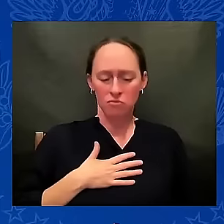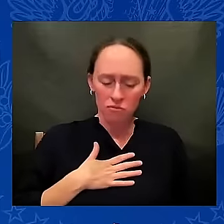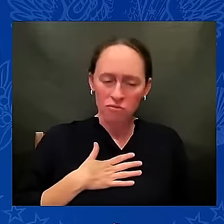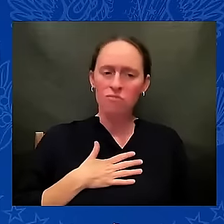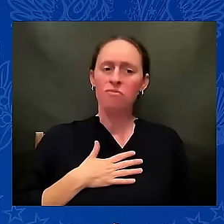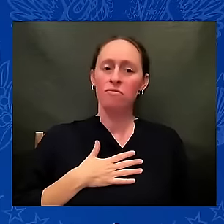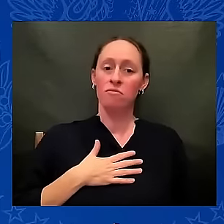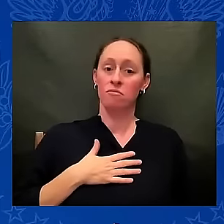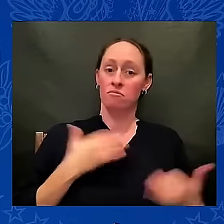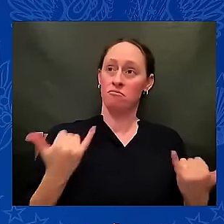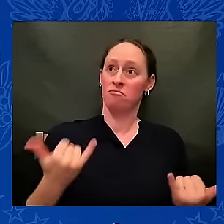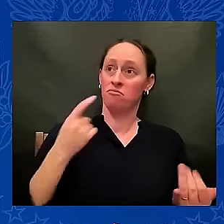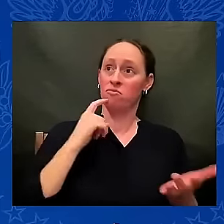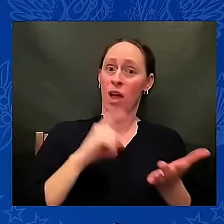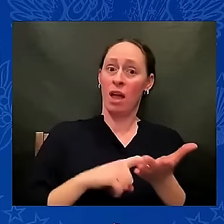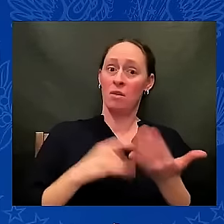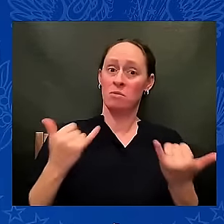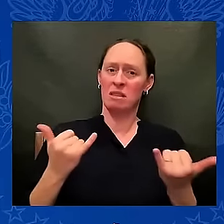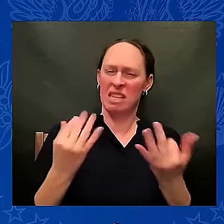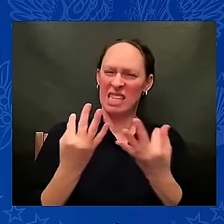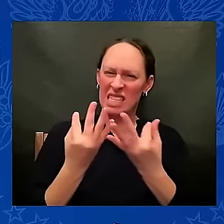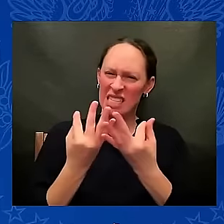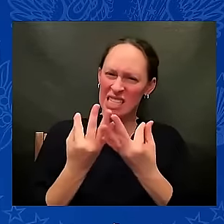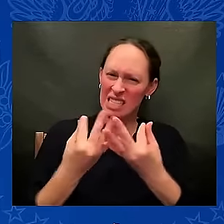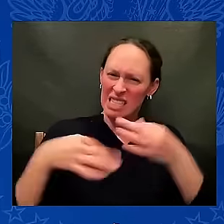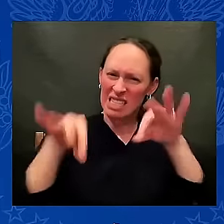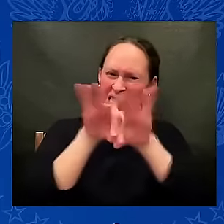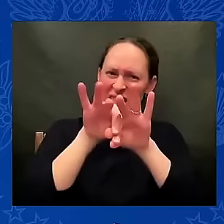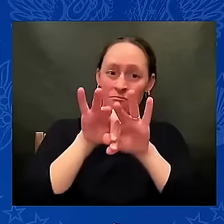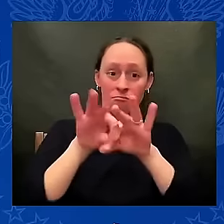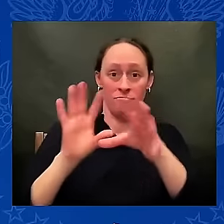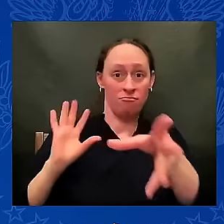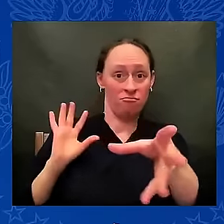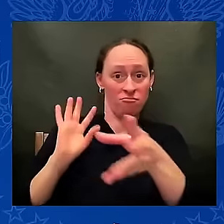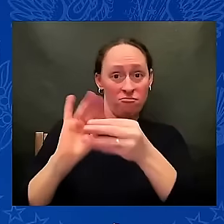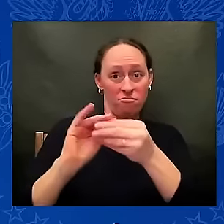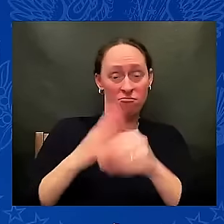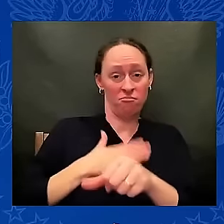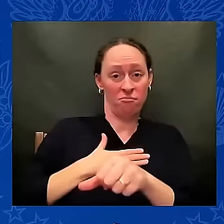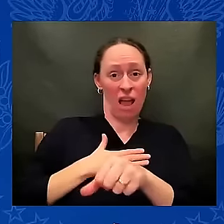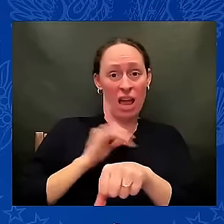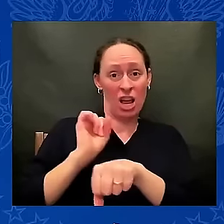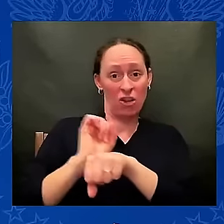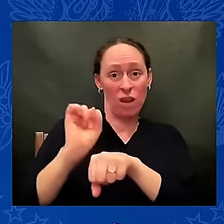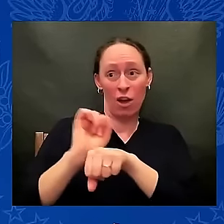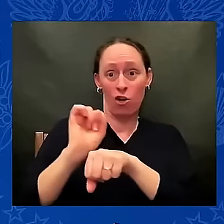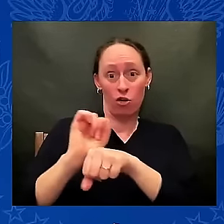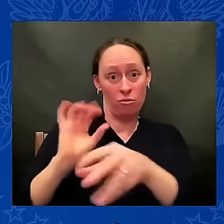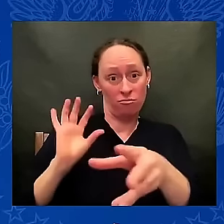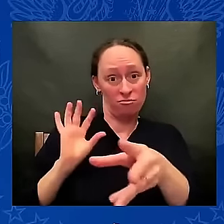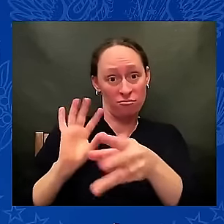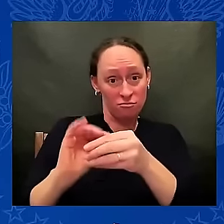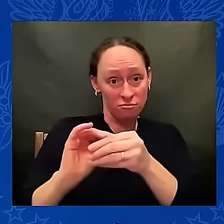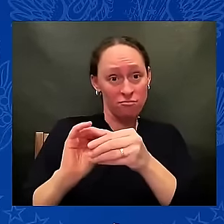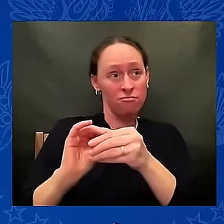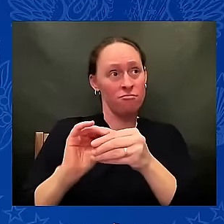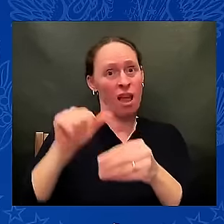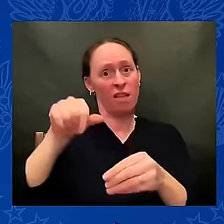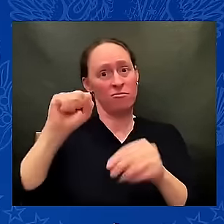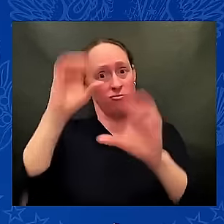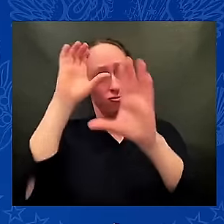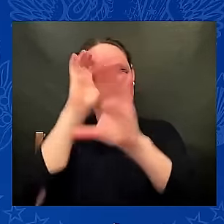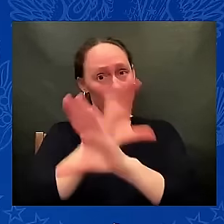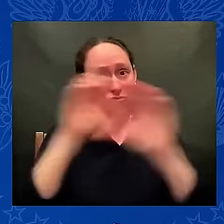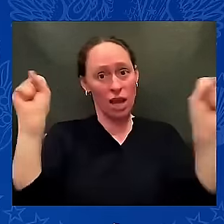do in my whole career as President of the United States. It's an honor, a genuine honor, to be in this special